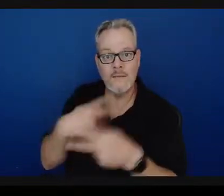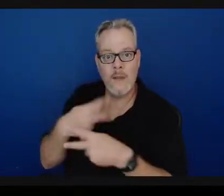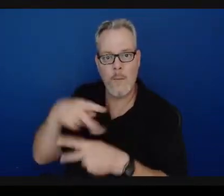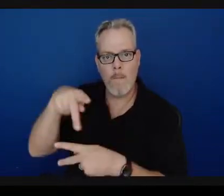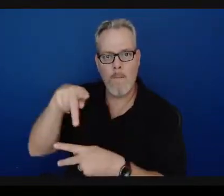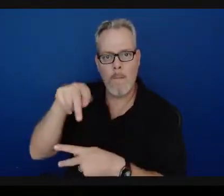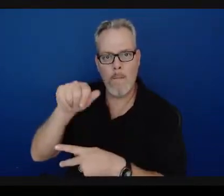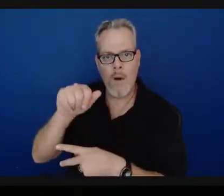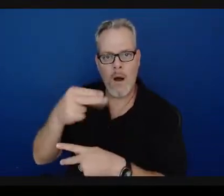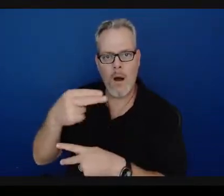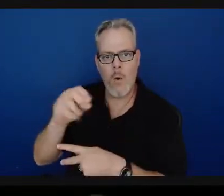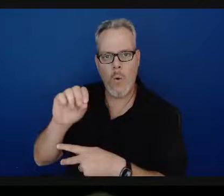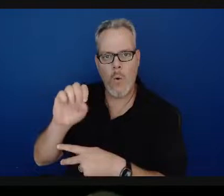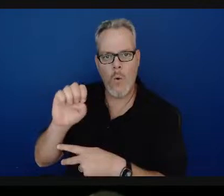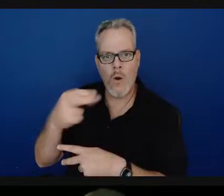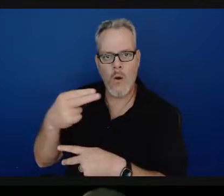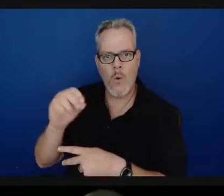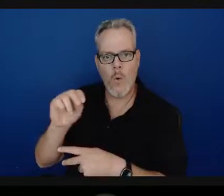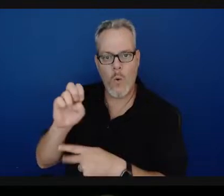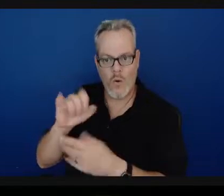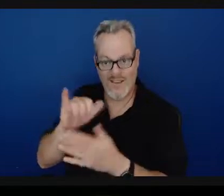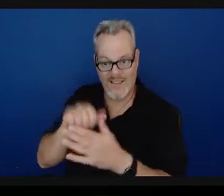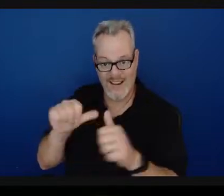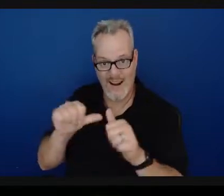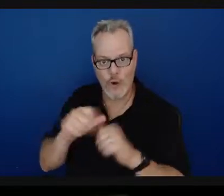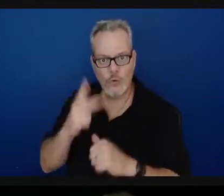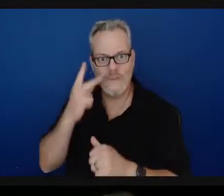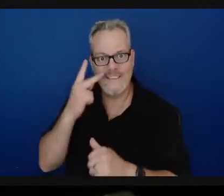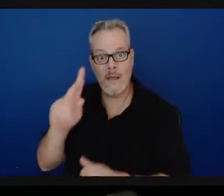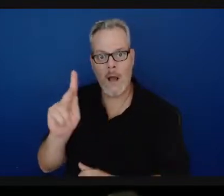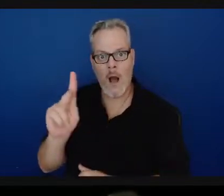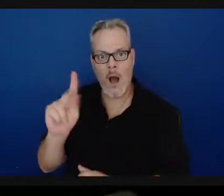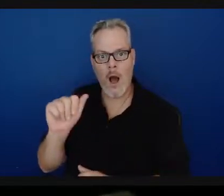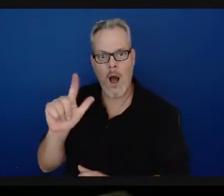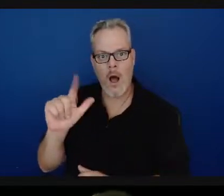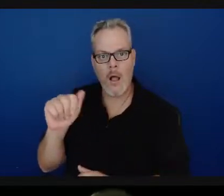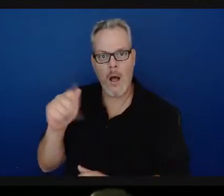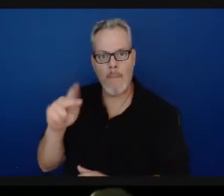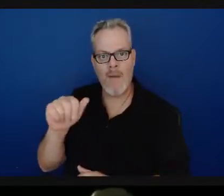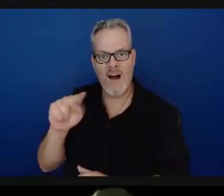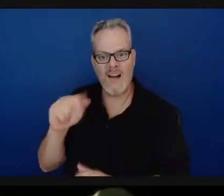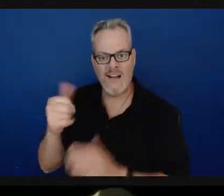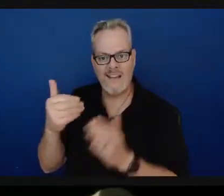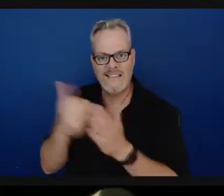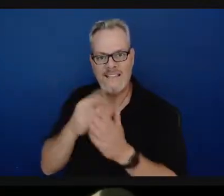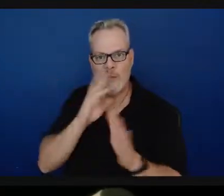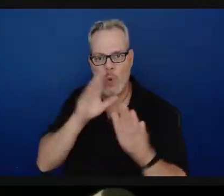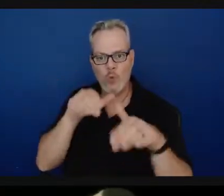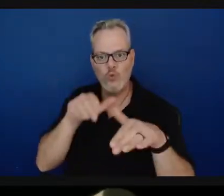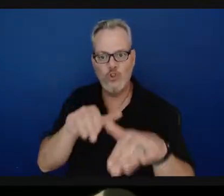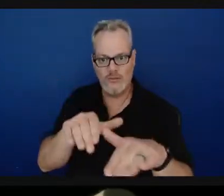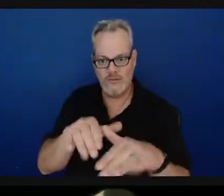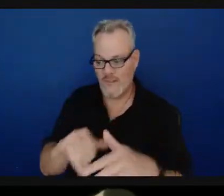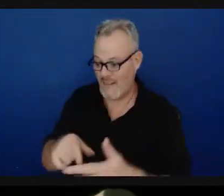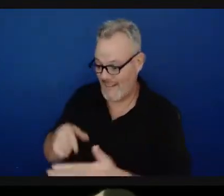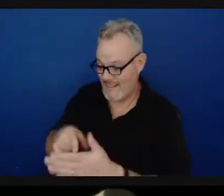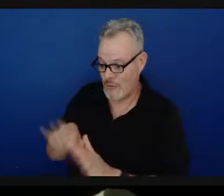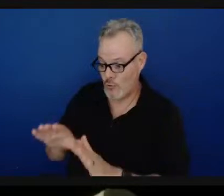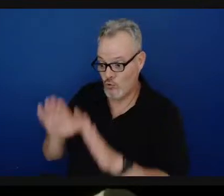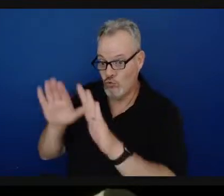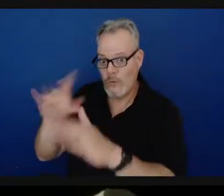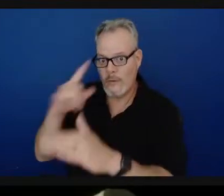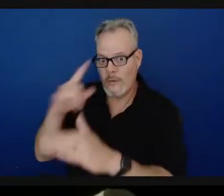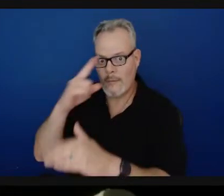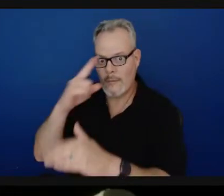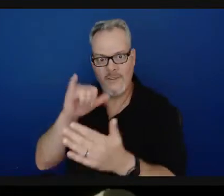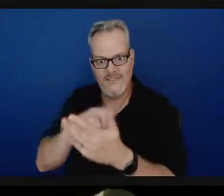see down in Kalapana, in the area of the ocean entries down there. And this is great because this is a great kind of flow to